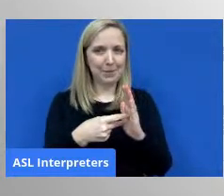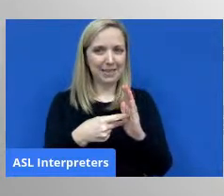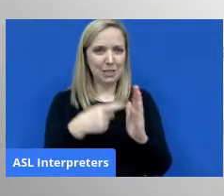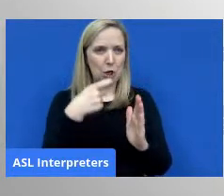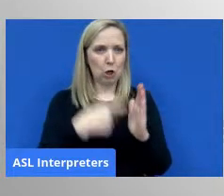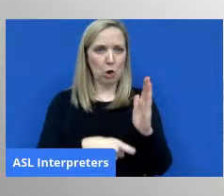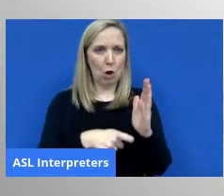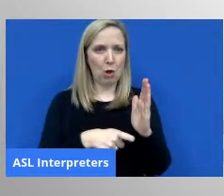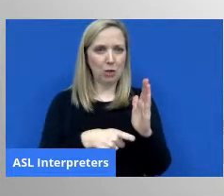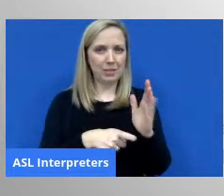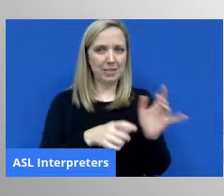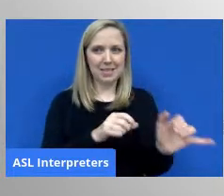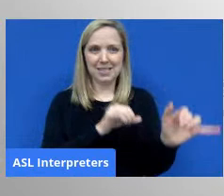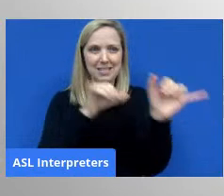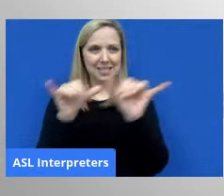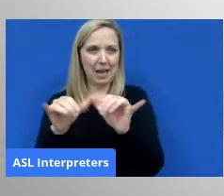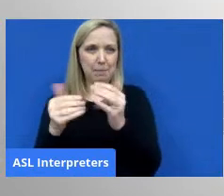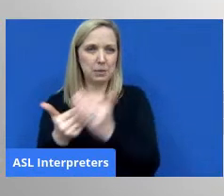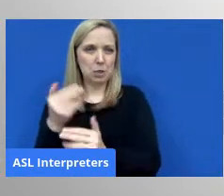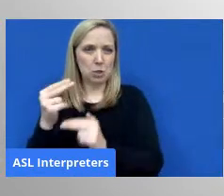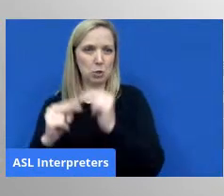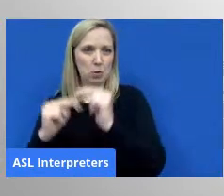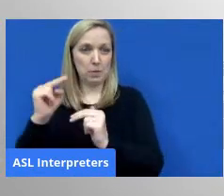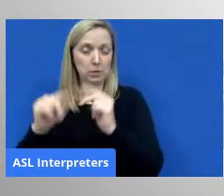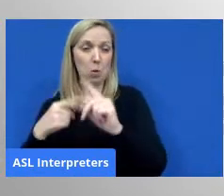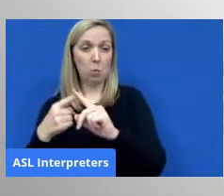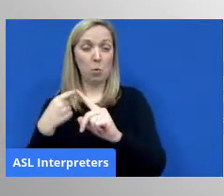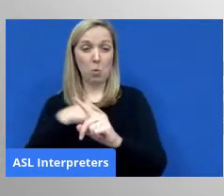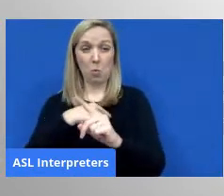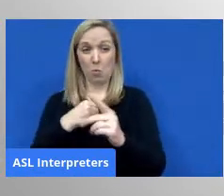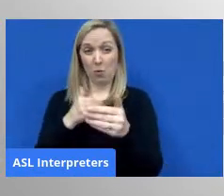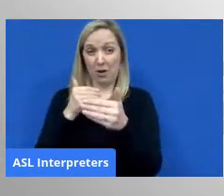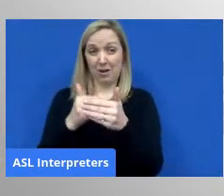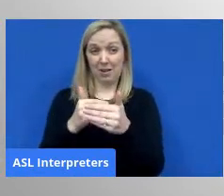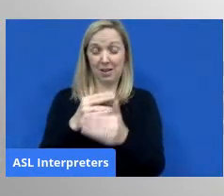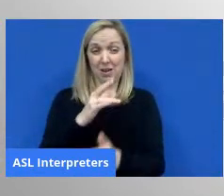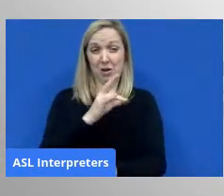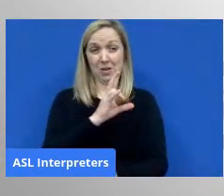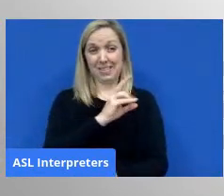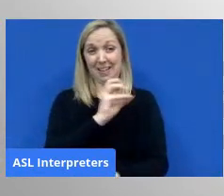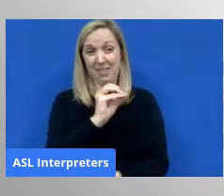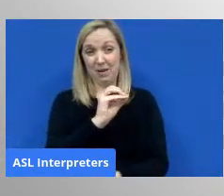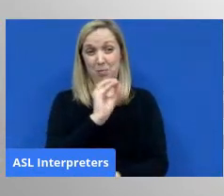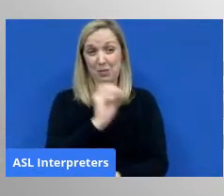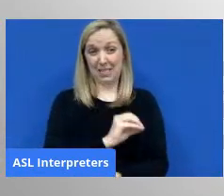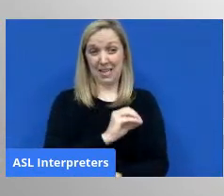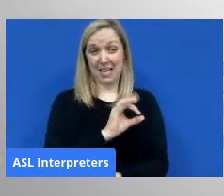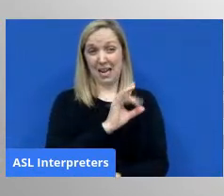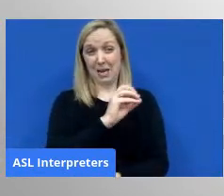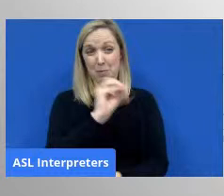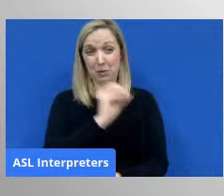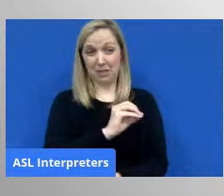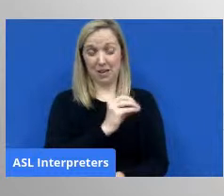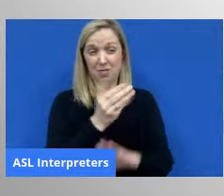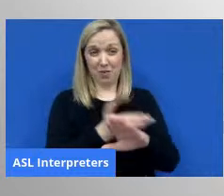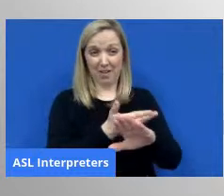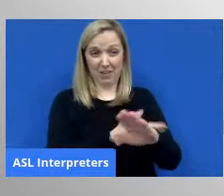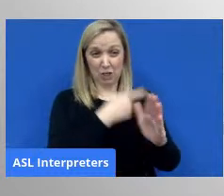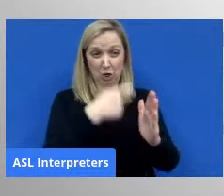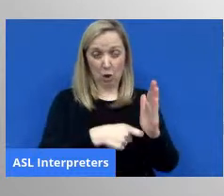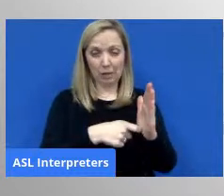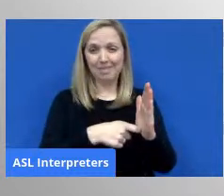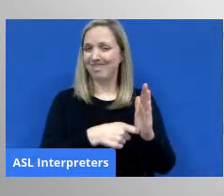build. So anytime we get within 70 to 80% of a renovation cost, our recommendation is to build new. So that's